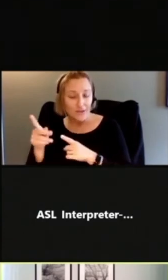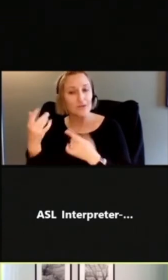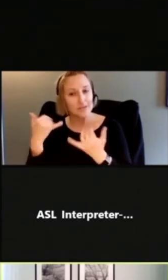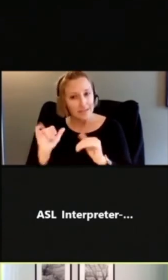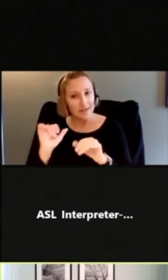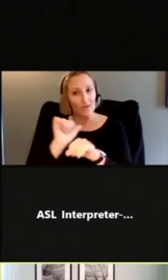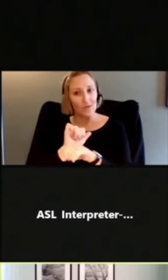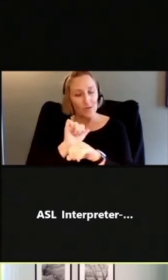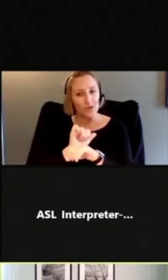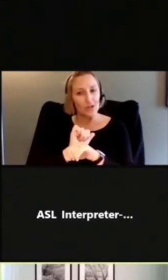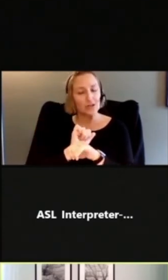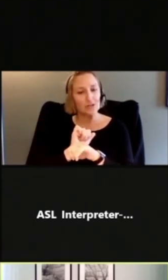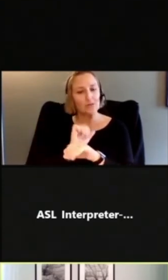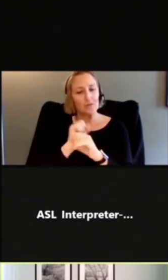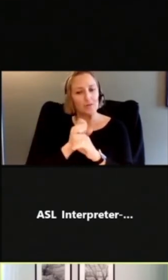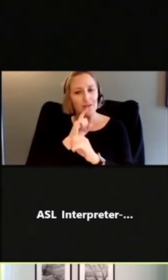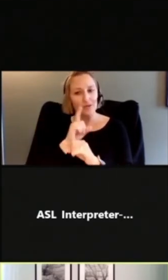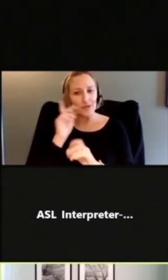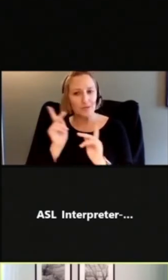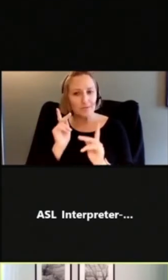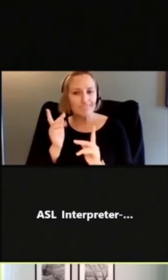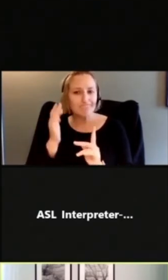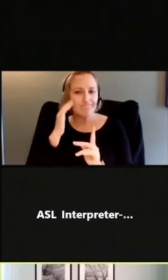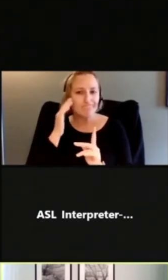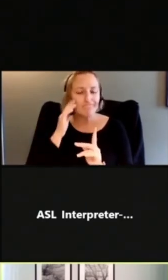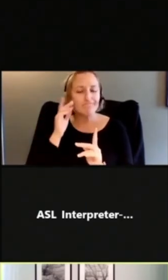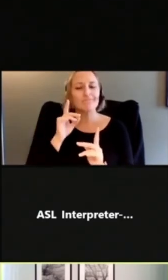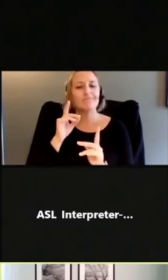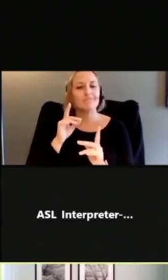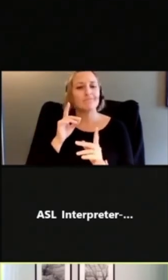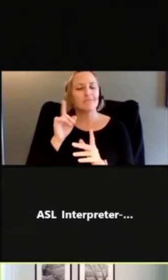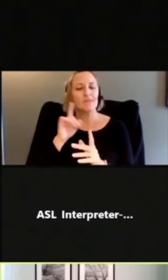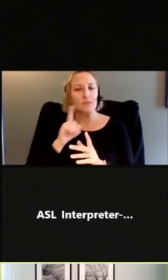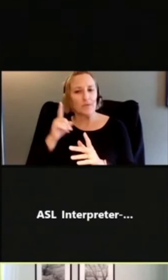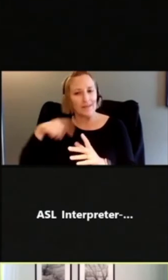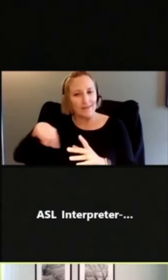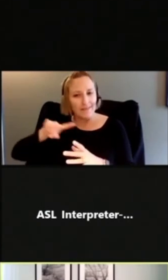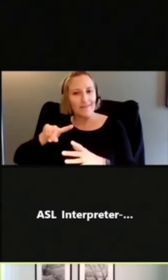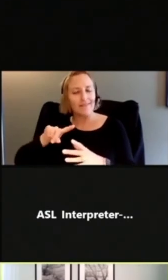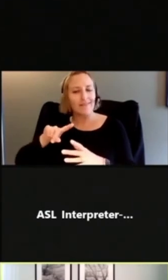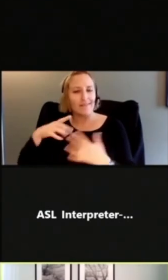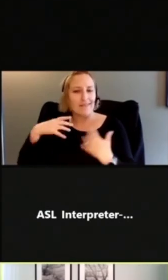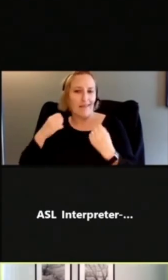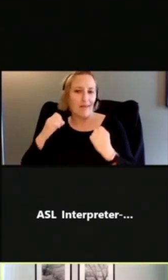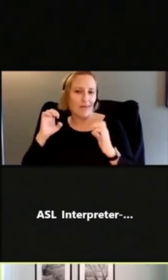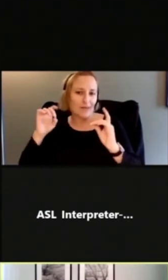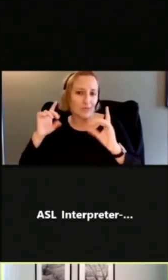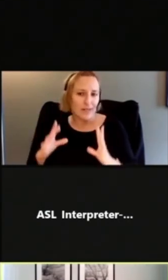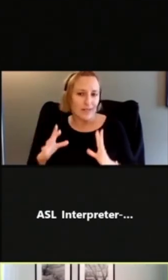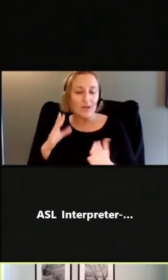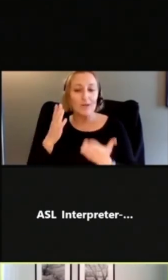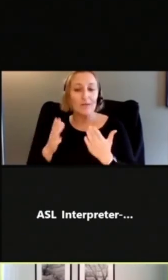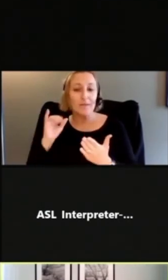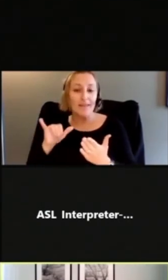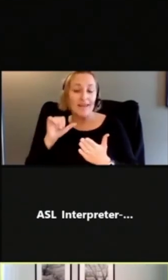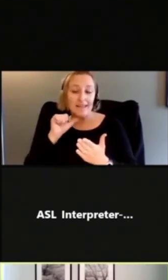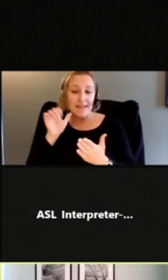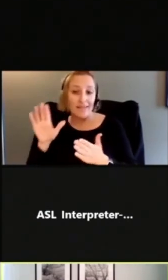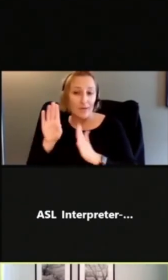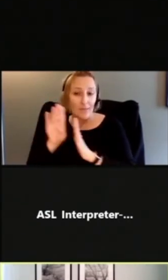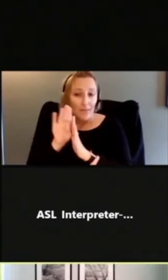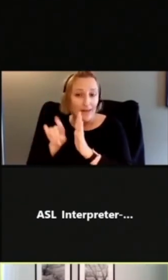You know, they really are kind of public health educators, even though that might not be their, their training from